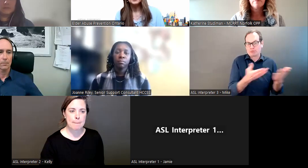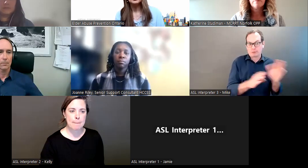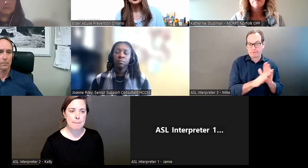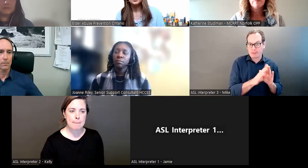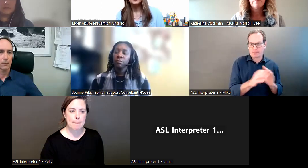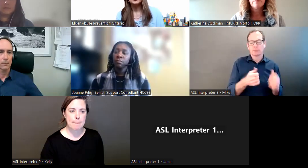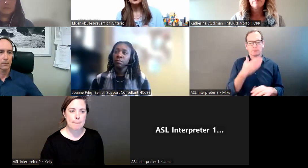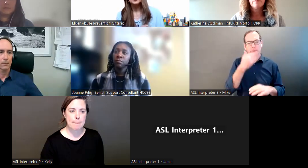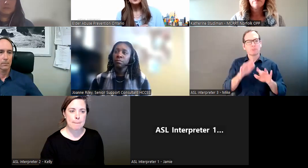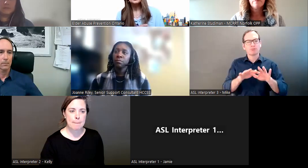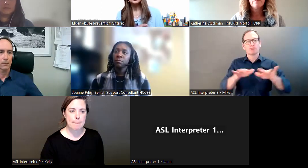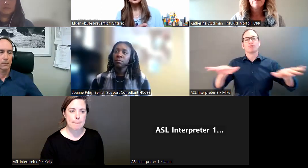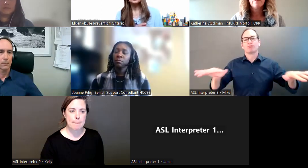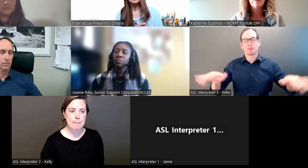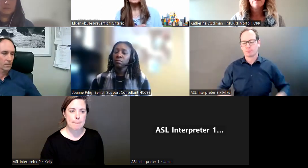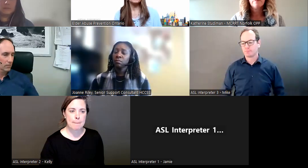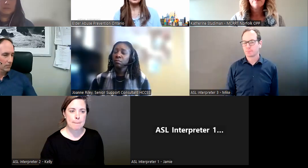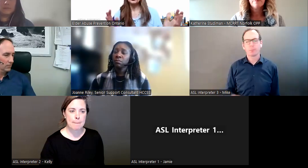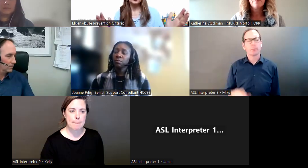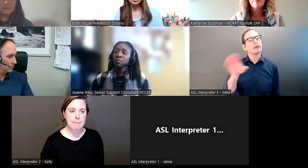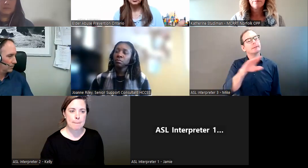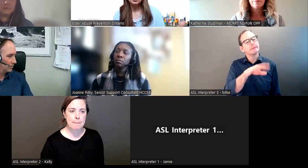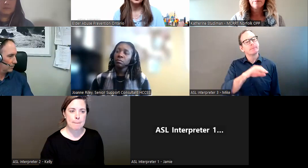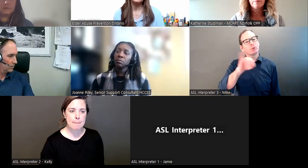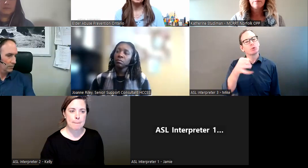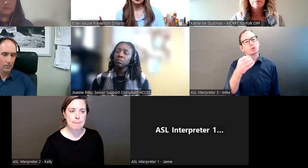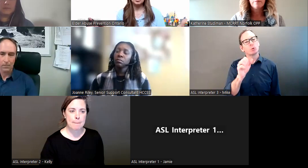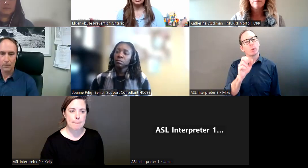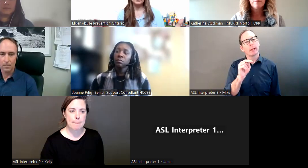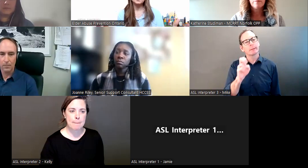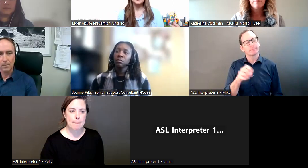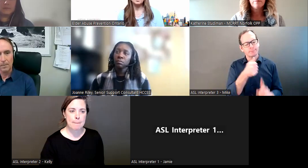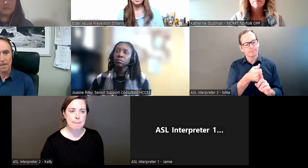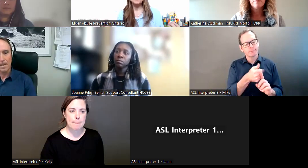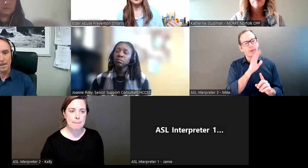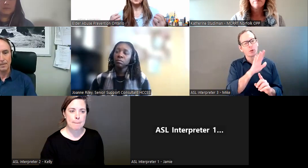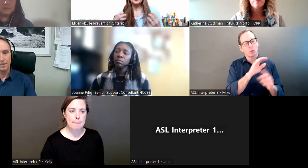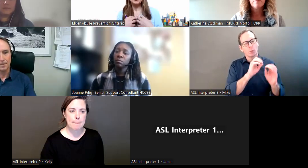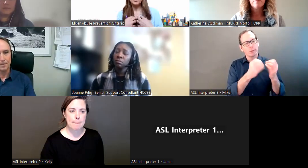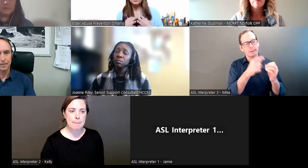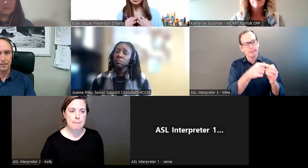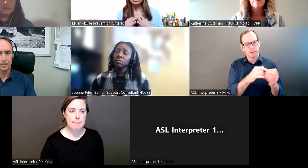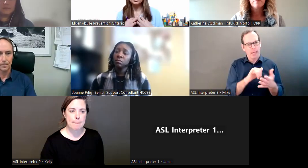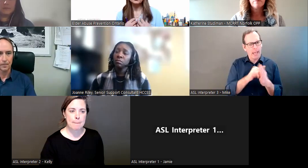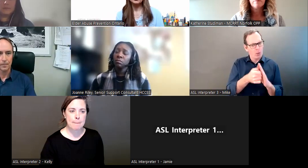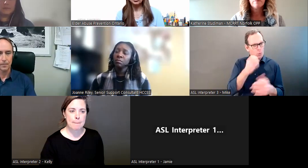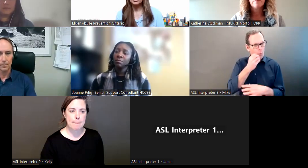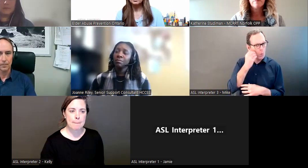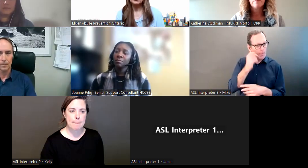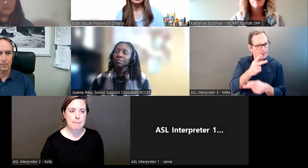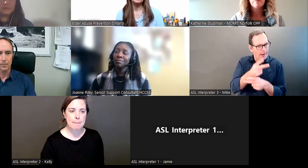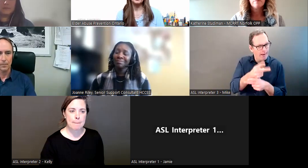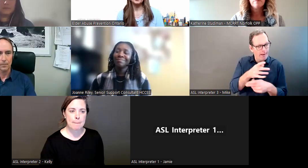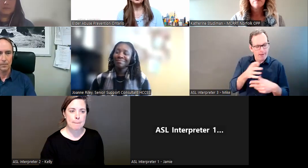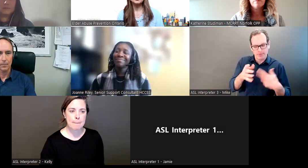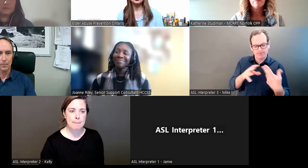and community care, Joanne? I know, so we know that there's home and community cares across the province. But from my knowledge from working